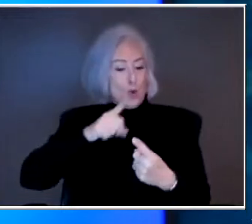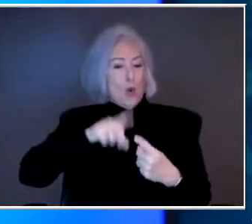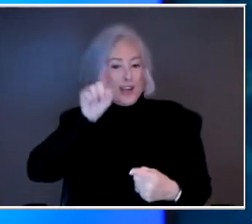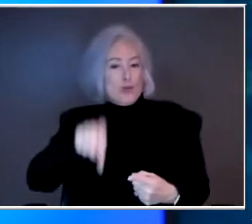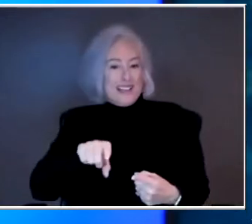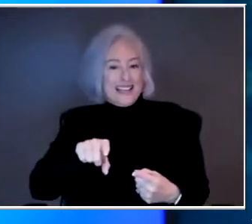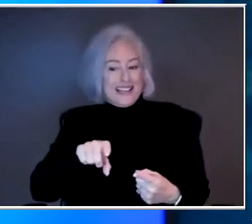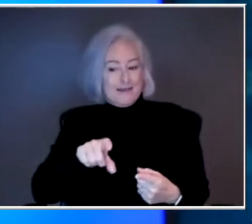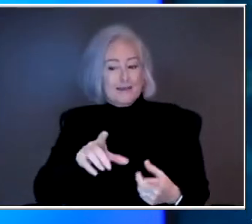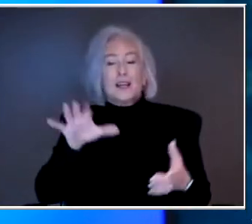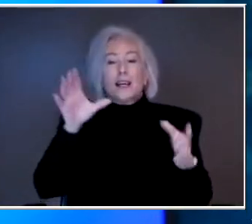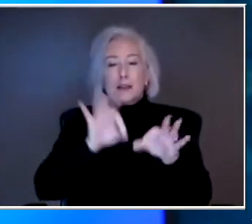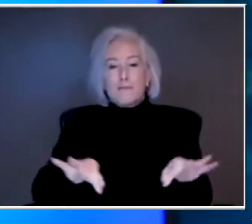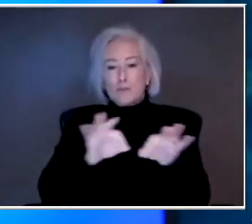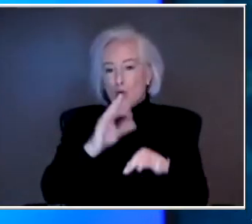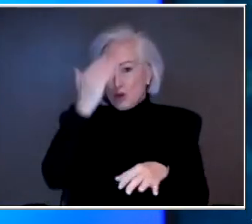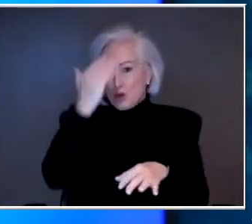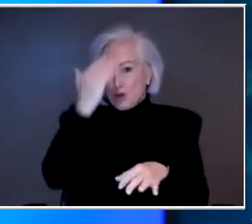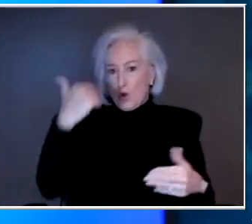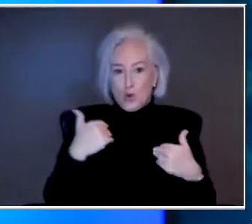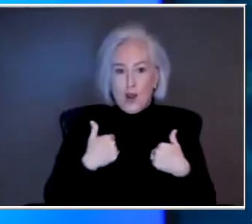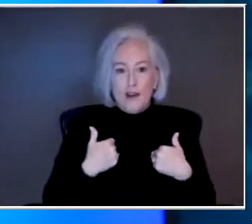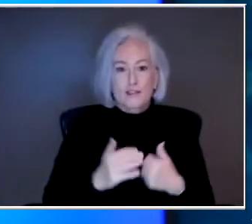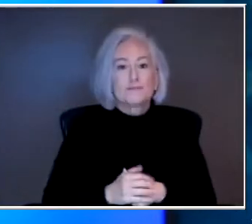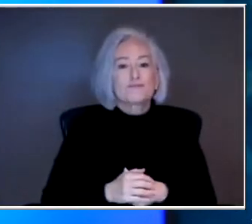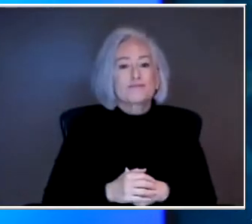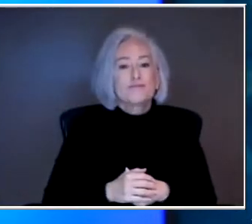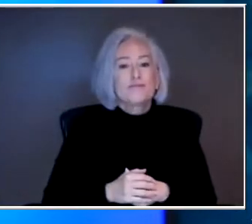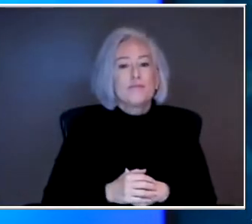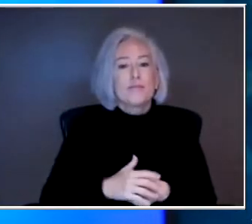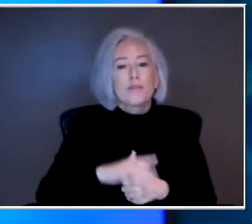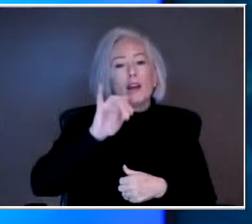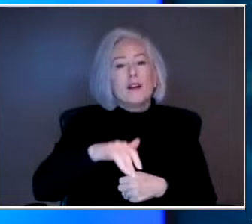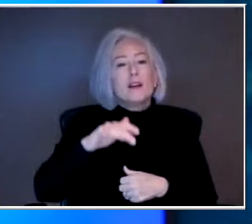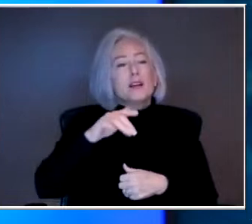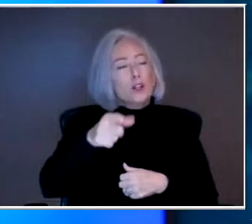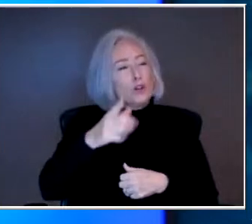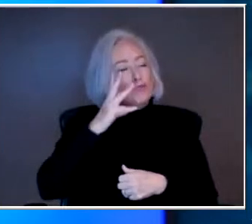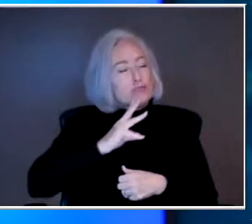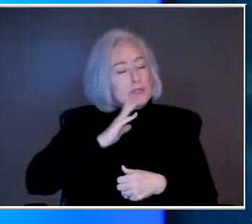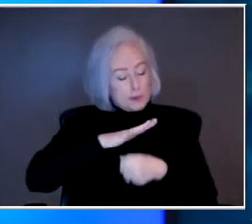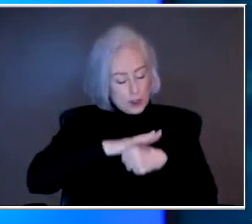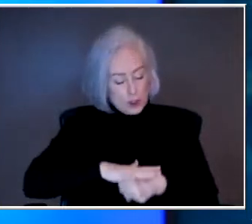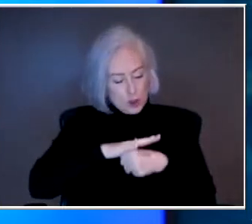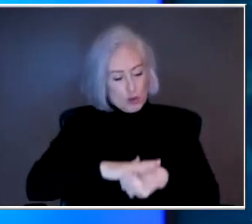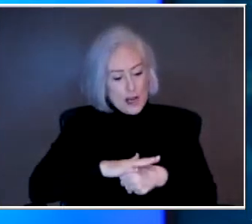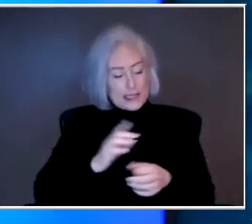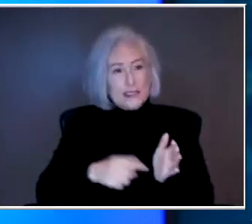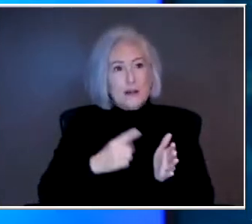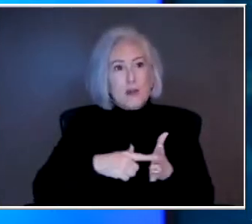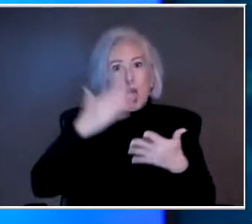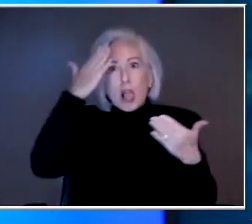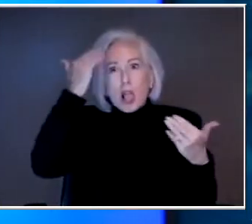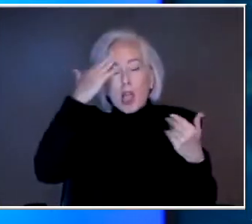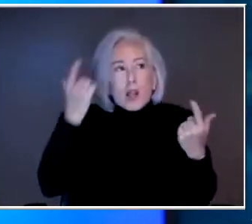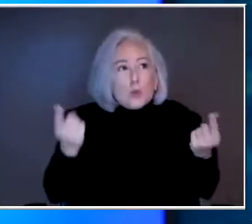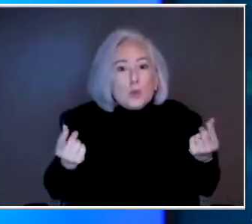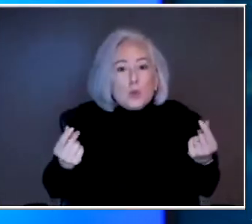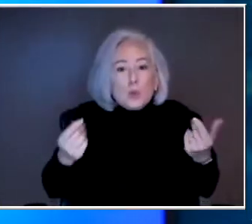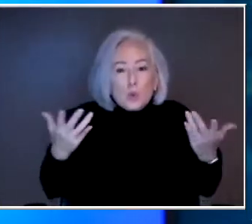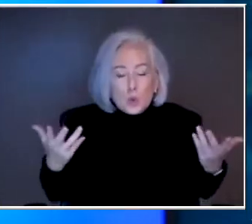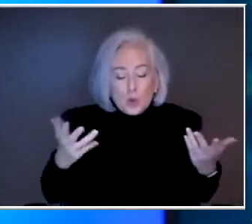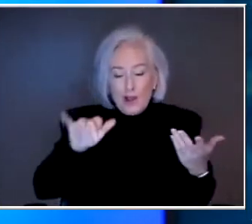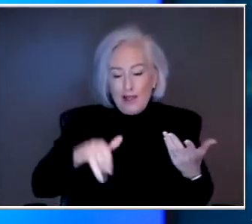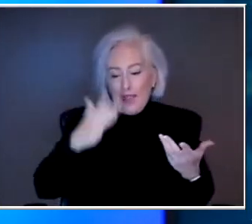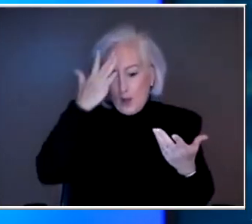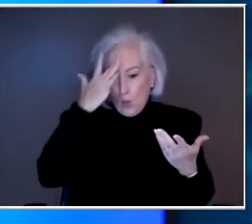you probably weren't thinking clearly. And that's why we come up with these simple, easy acronyms to try to commit to memory, so that it's just a